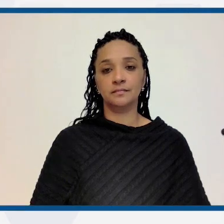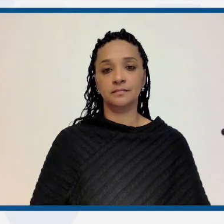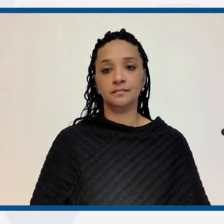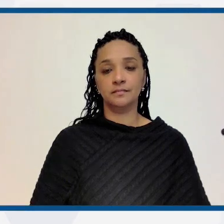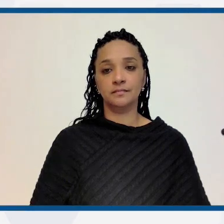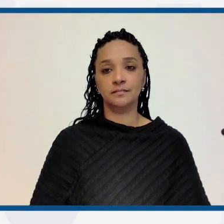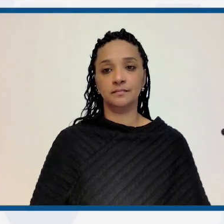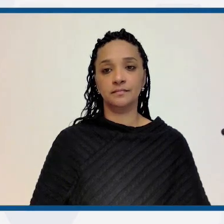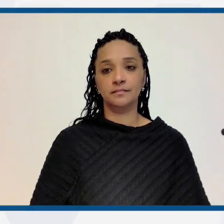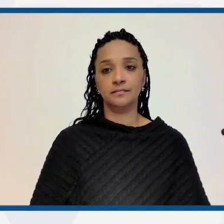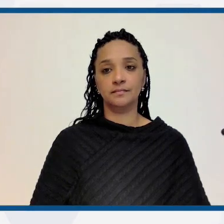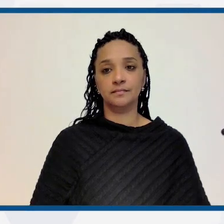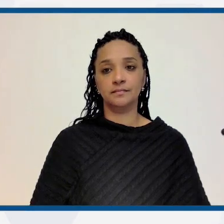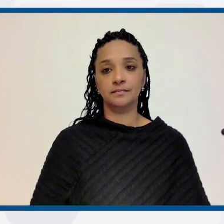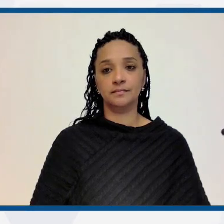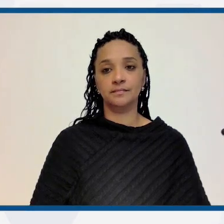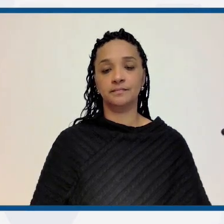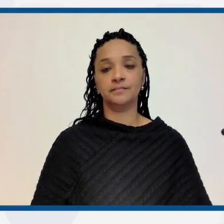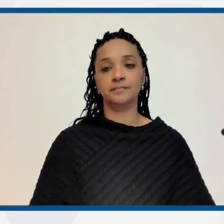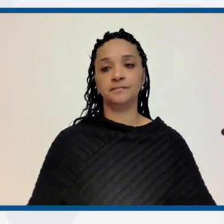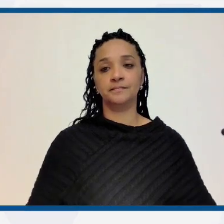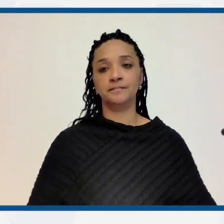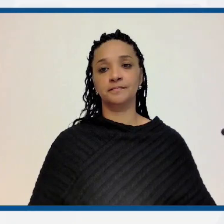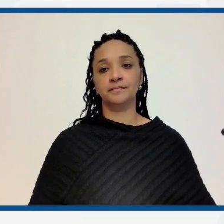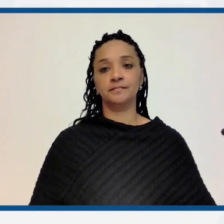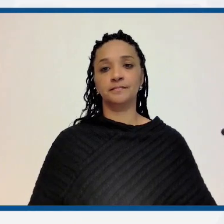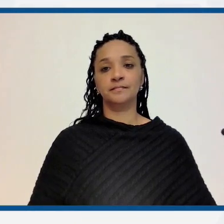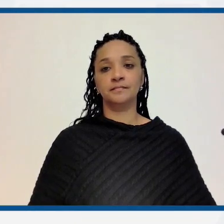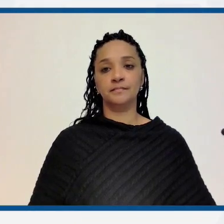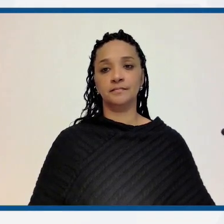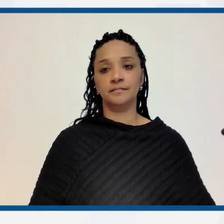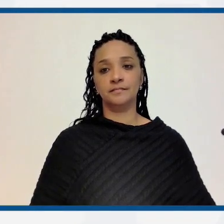issue, and the same understanding of risk, this will take us further.